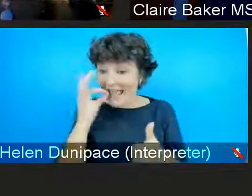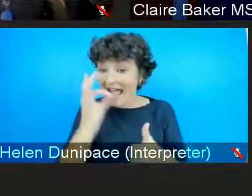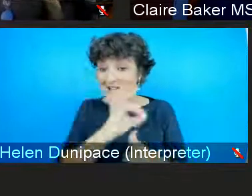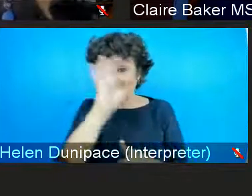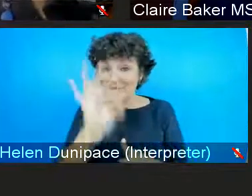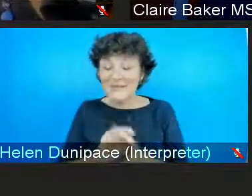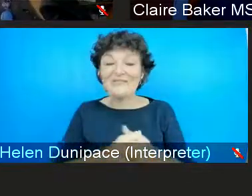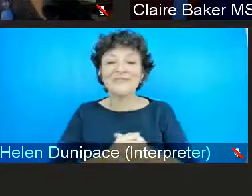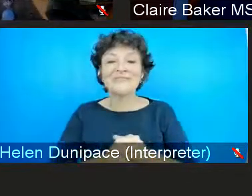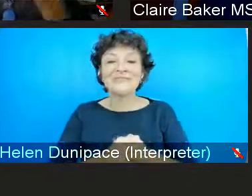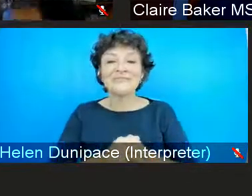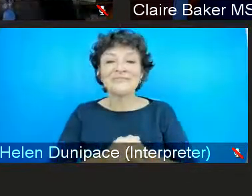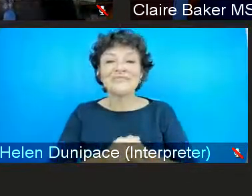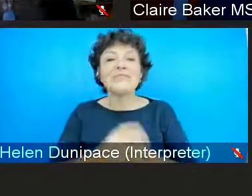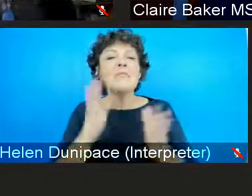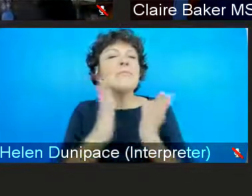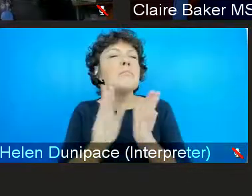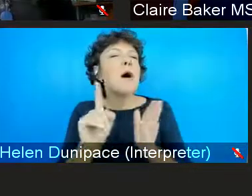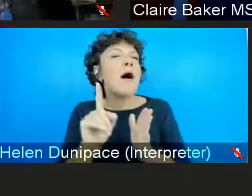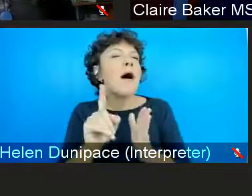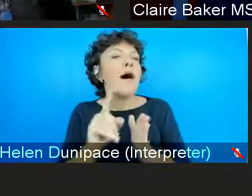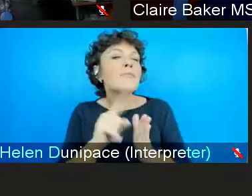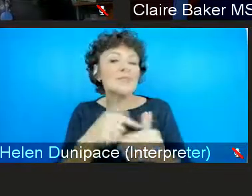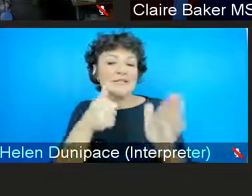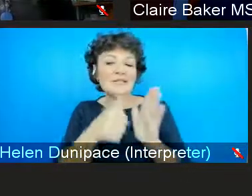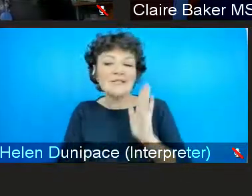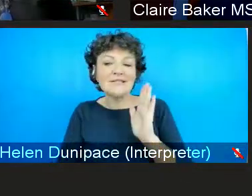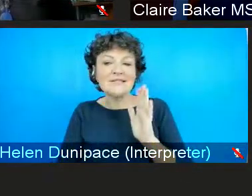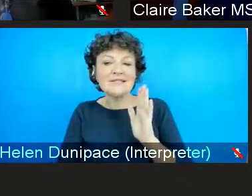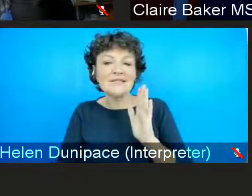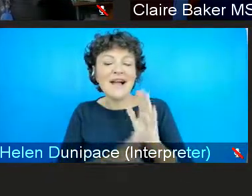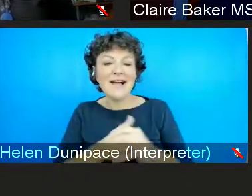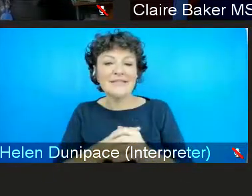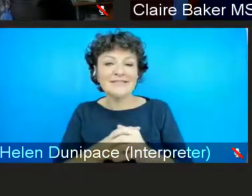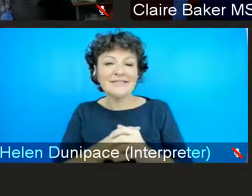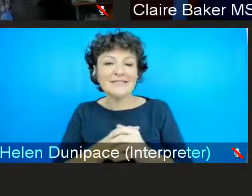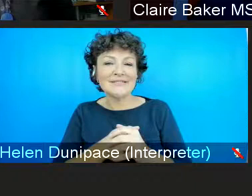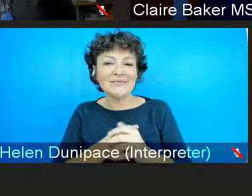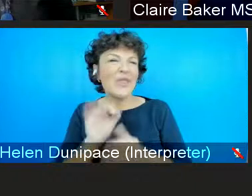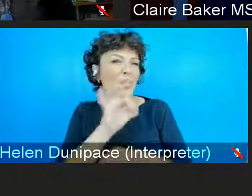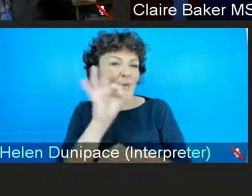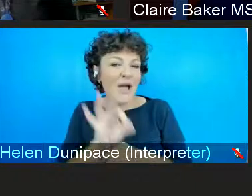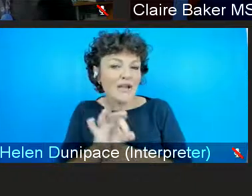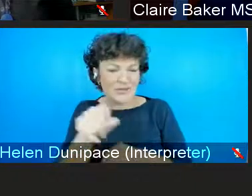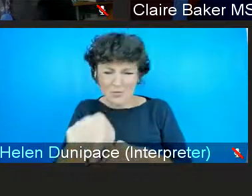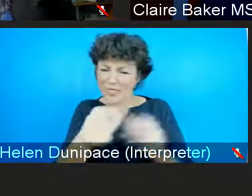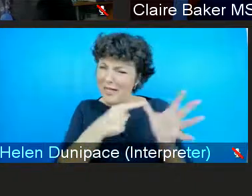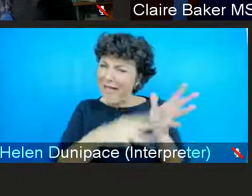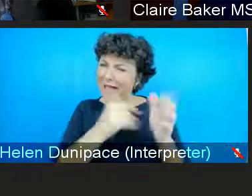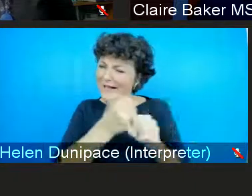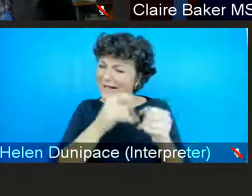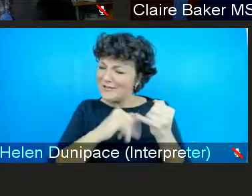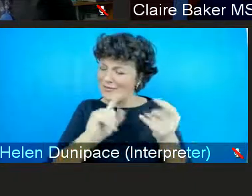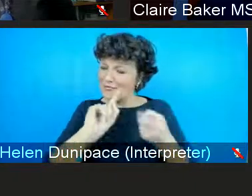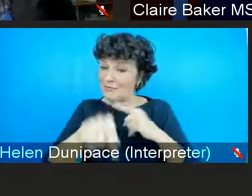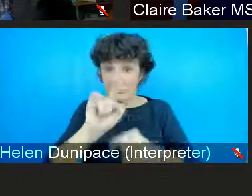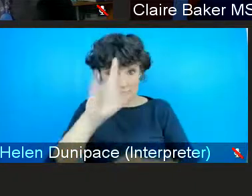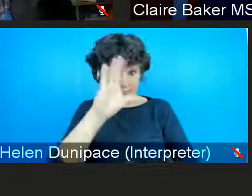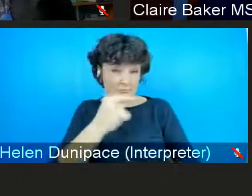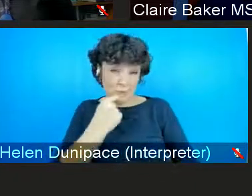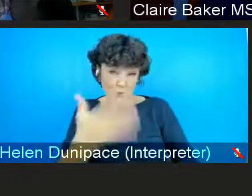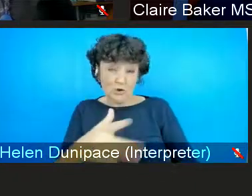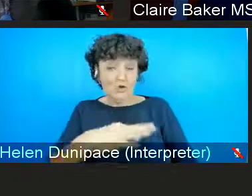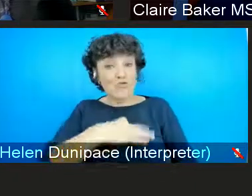to the panel. But I'll maybe start with, I was referring again to Angus's response. Angus represents Glasgow